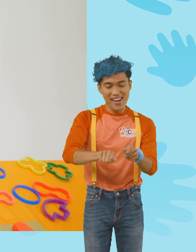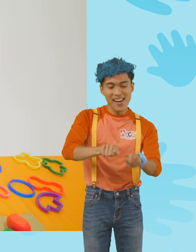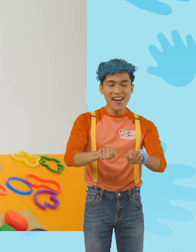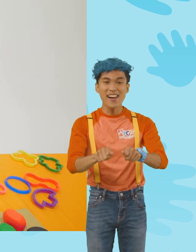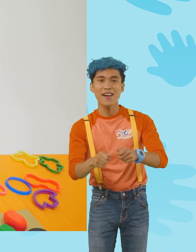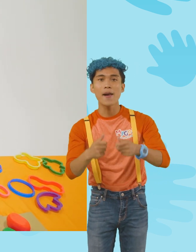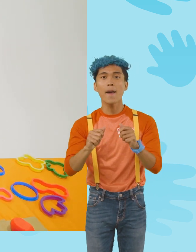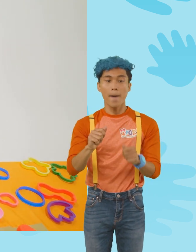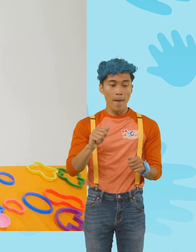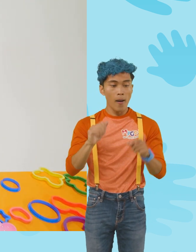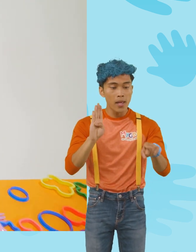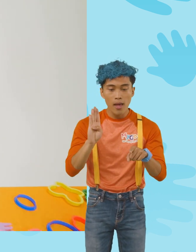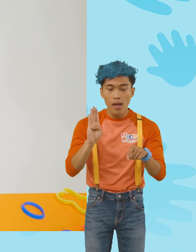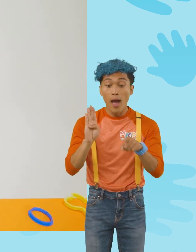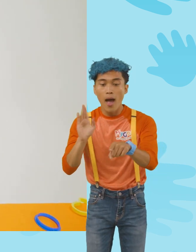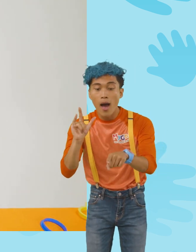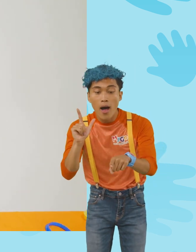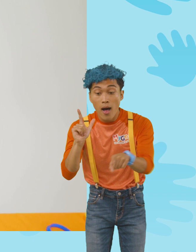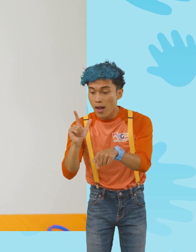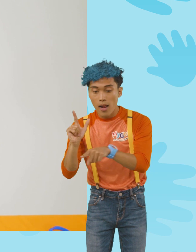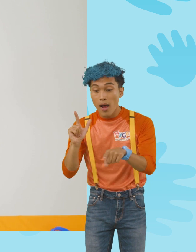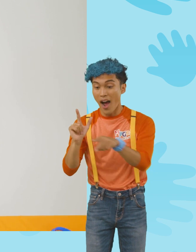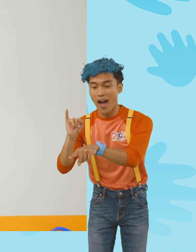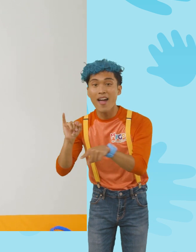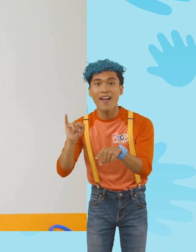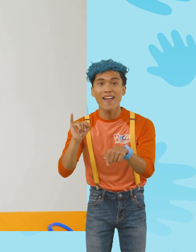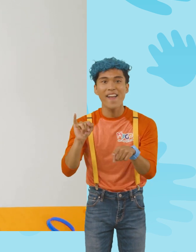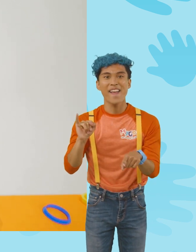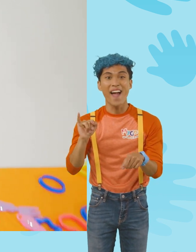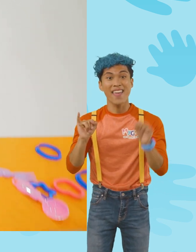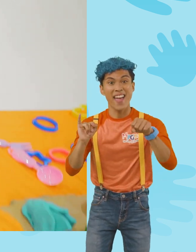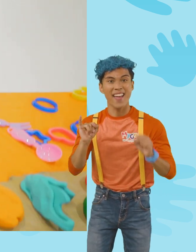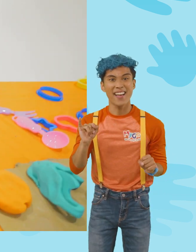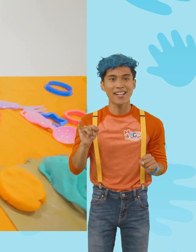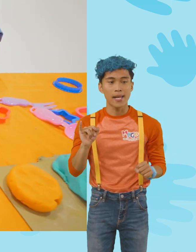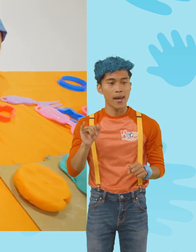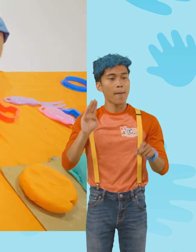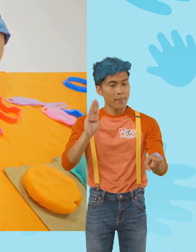Okay. B, L, I. Yeah. B, L,